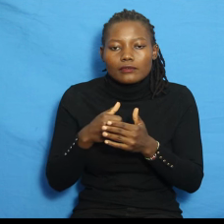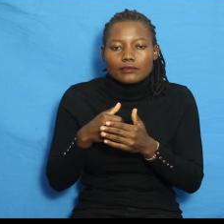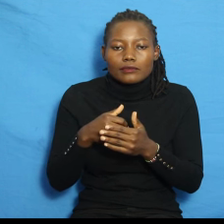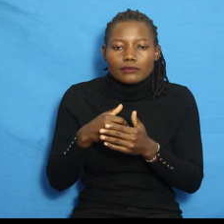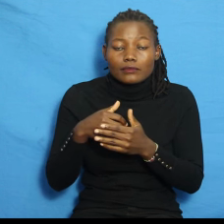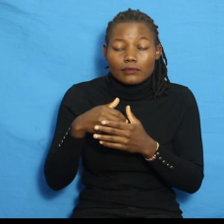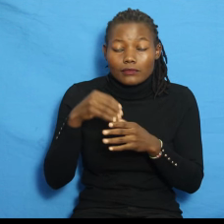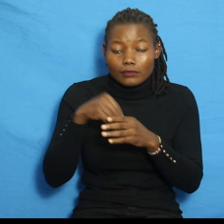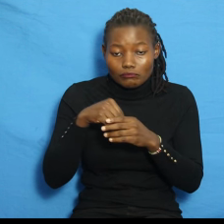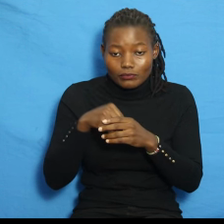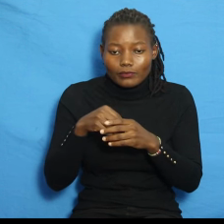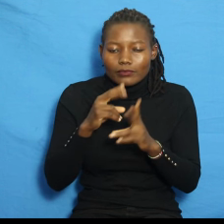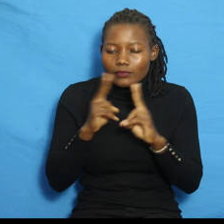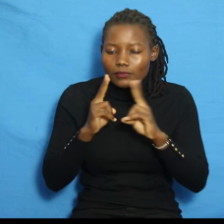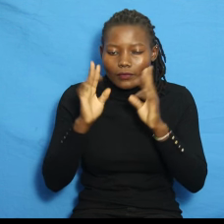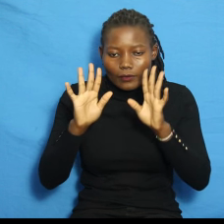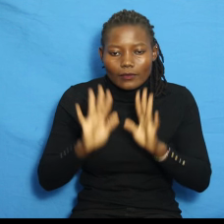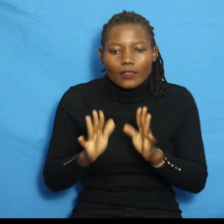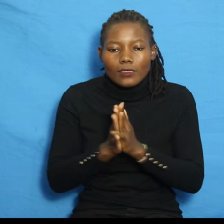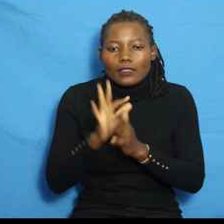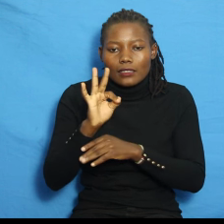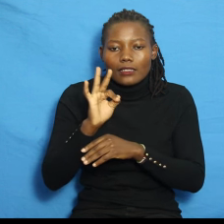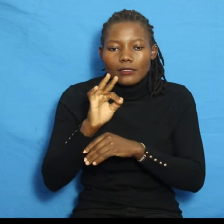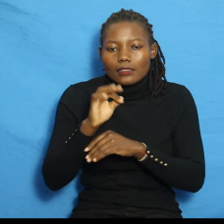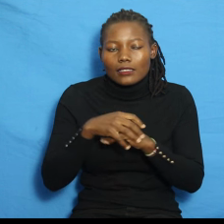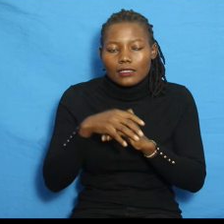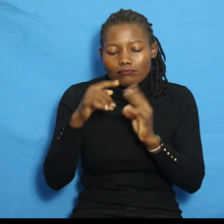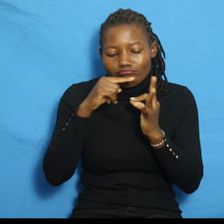important in the analysis. And those three